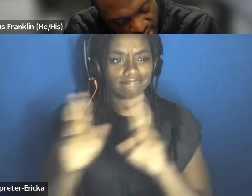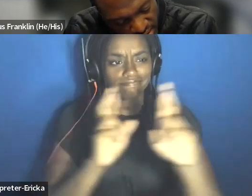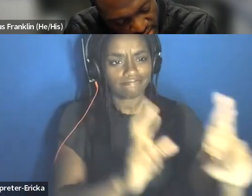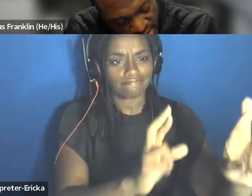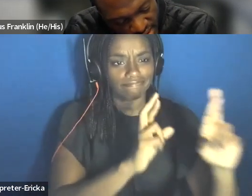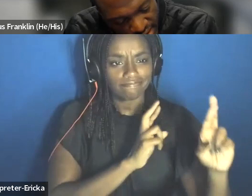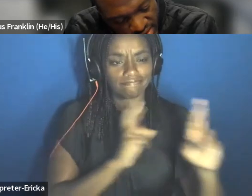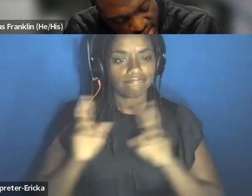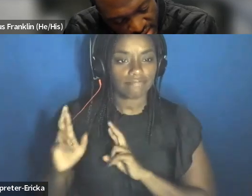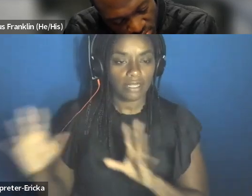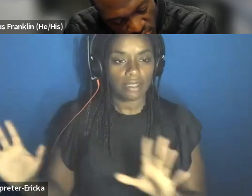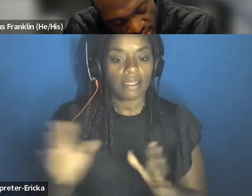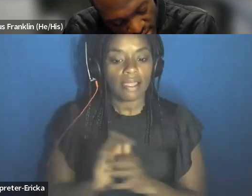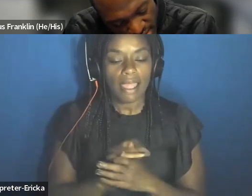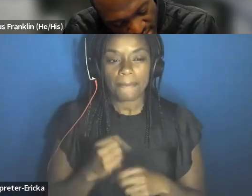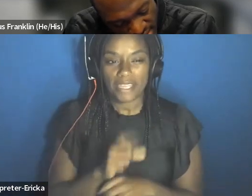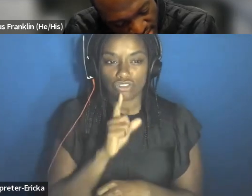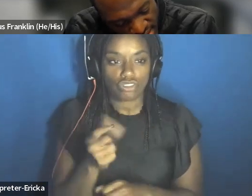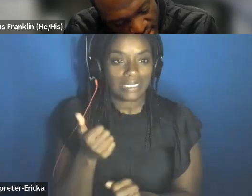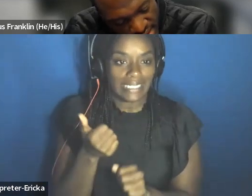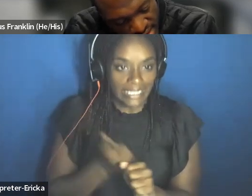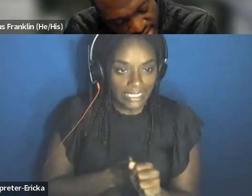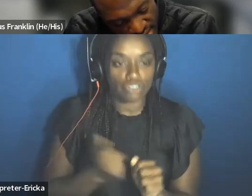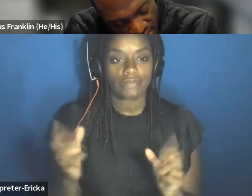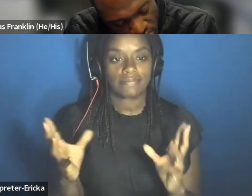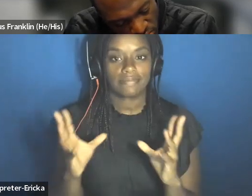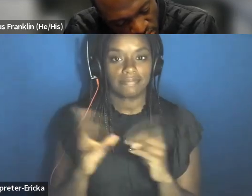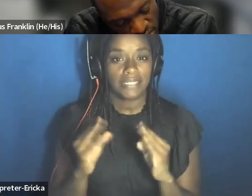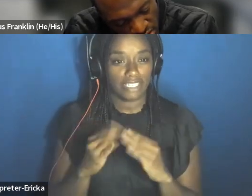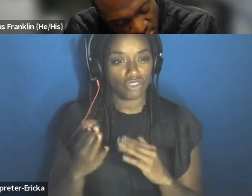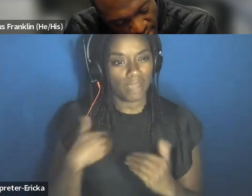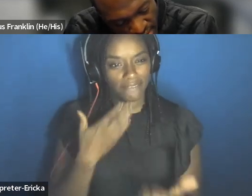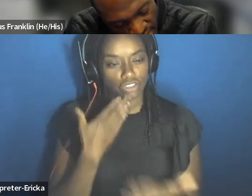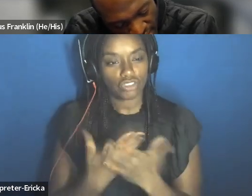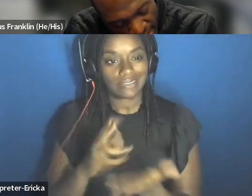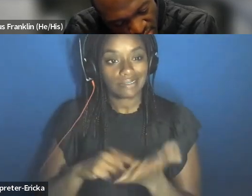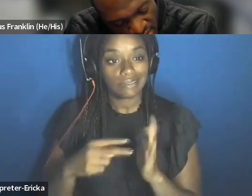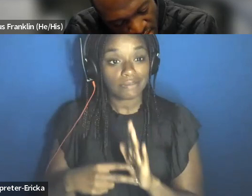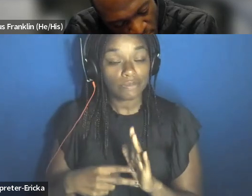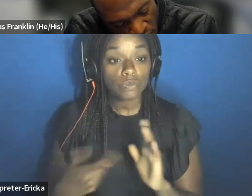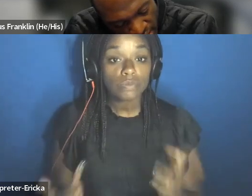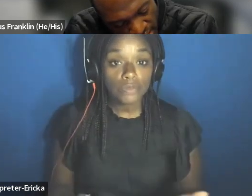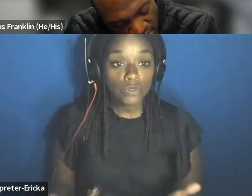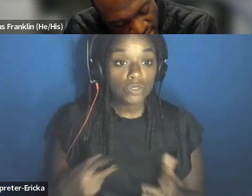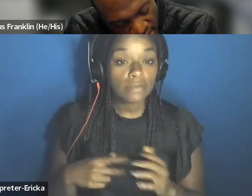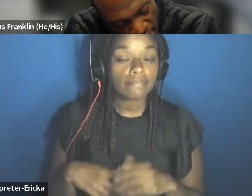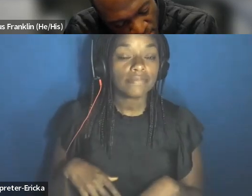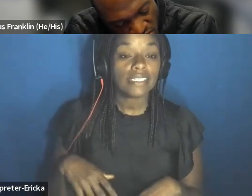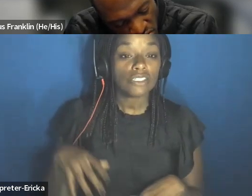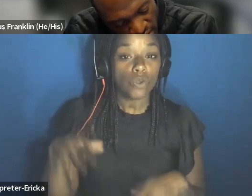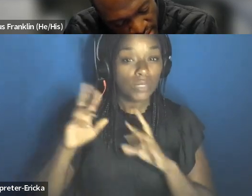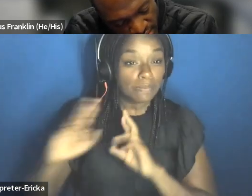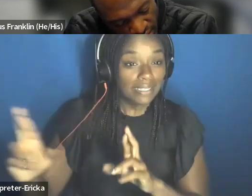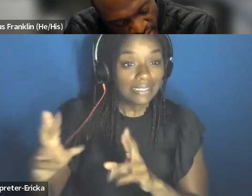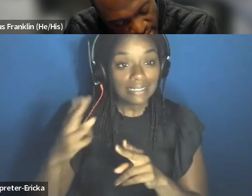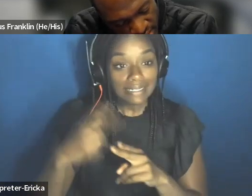can enter this and every session with good intentions. This includes respecting names, pronouns, and other